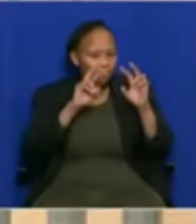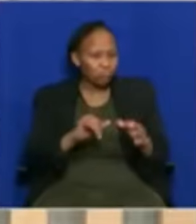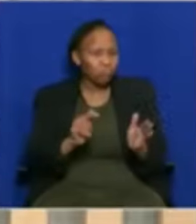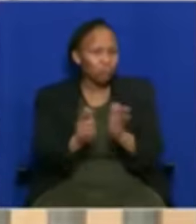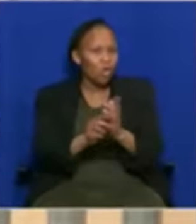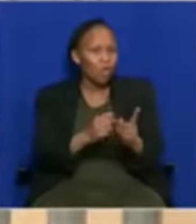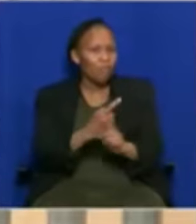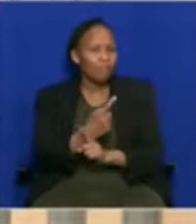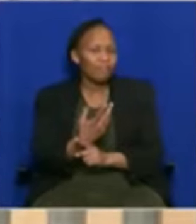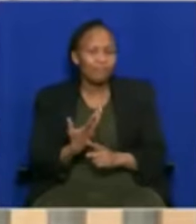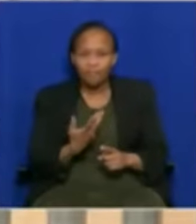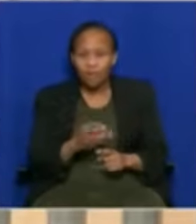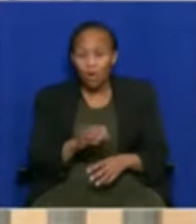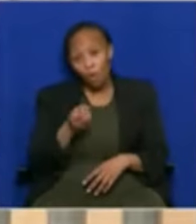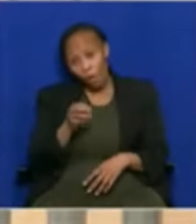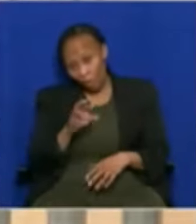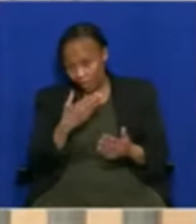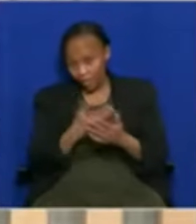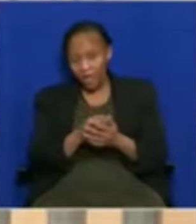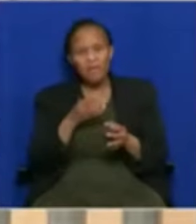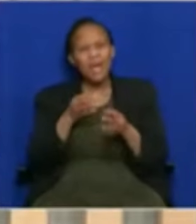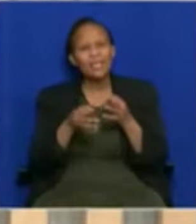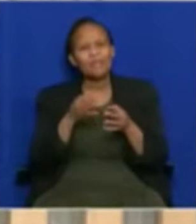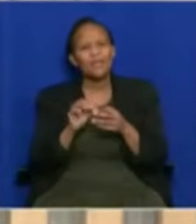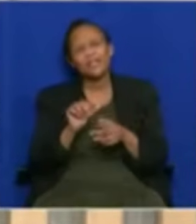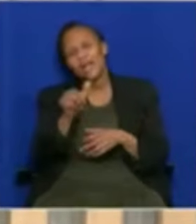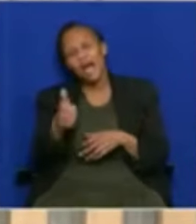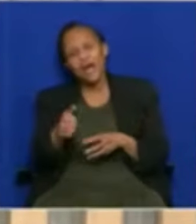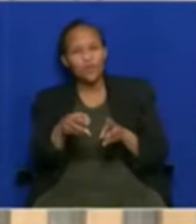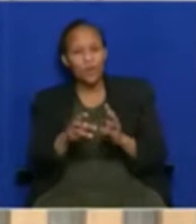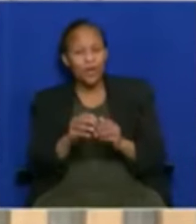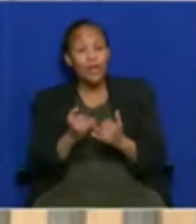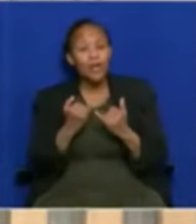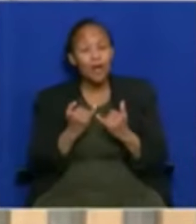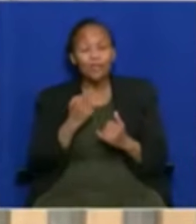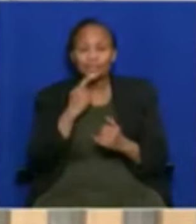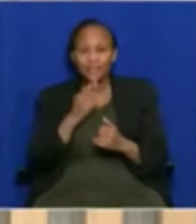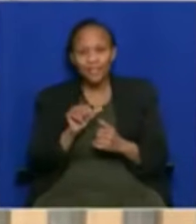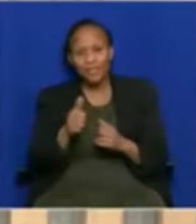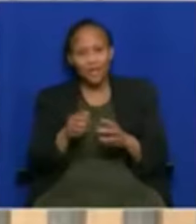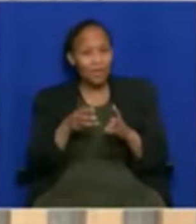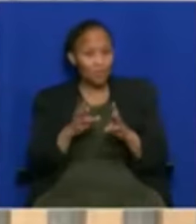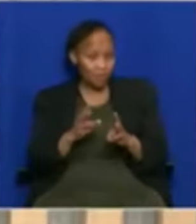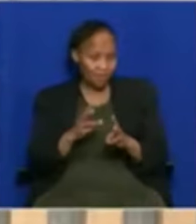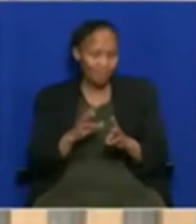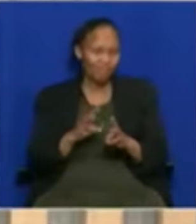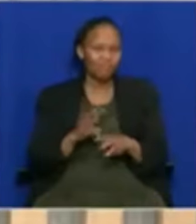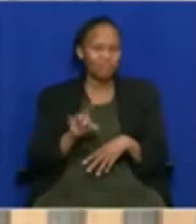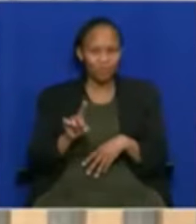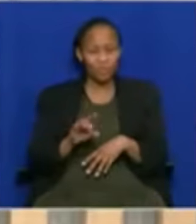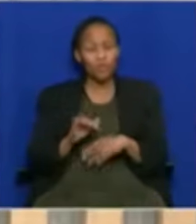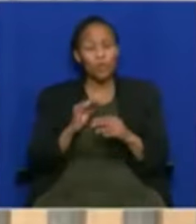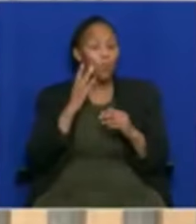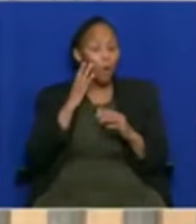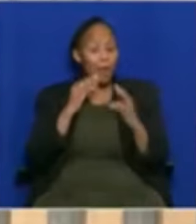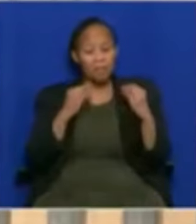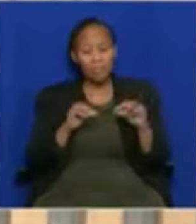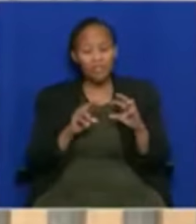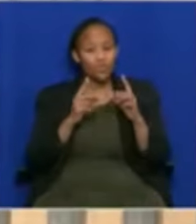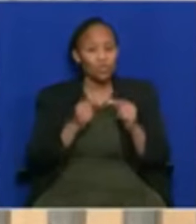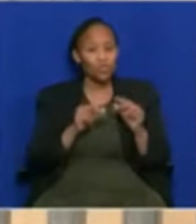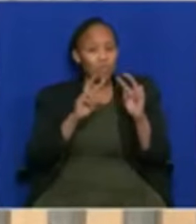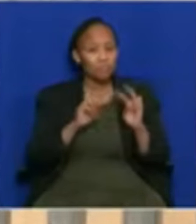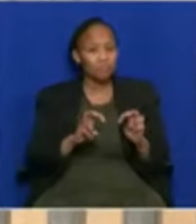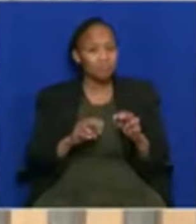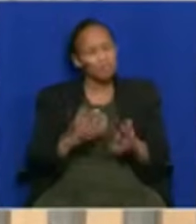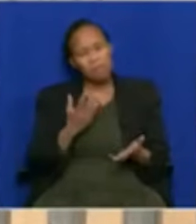on another basis. And you saying that basis would be as you were busy investigating a robbery somewhere,